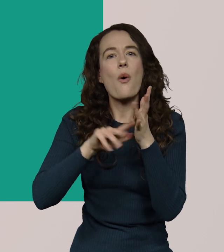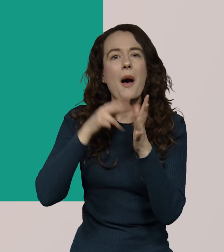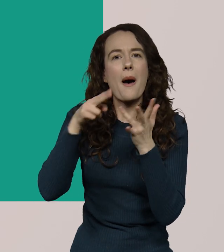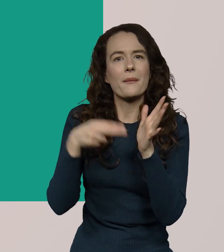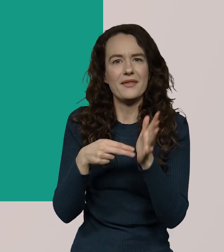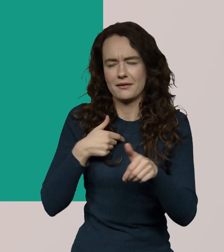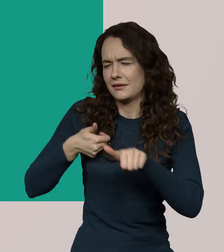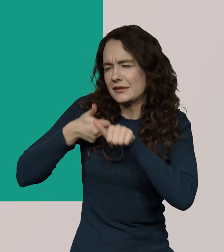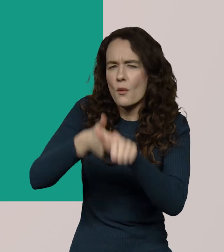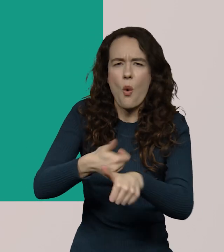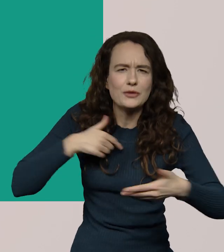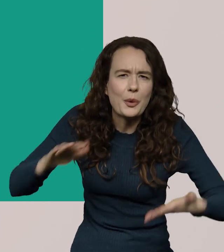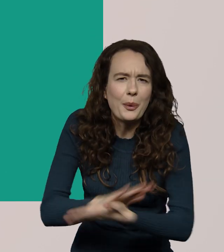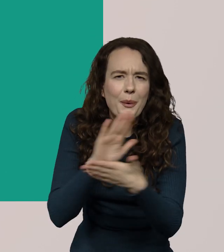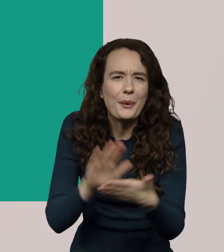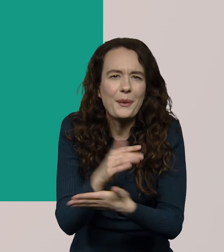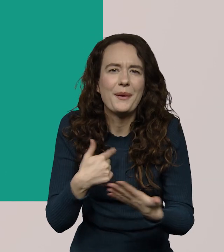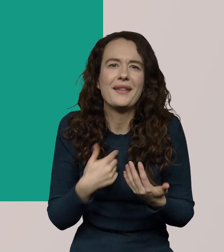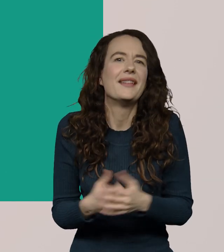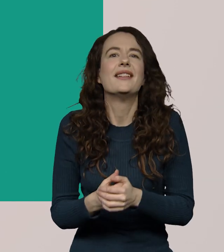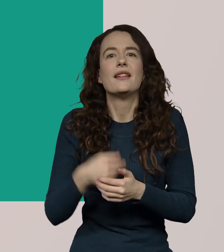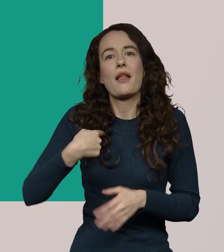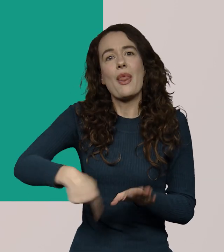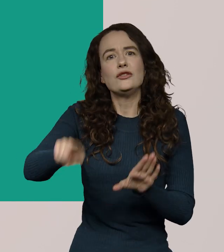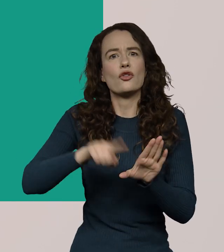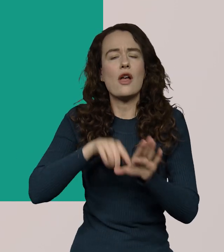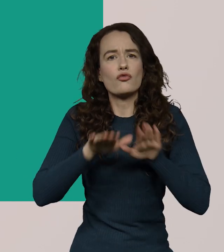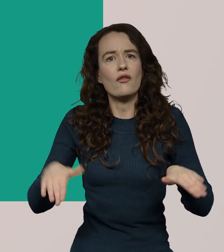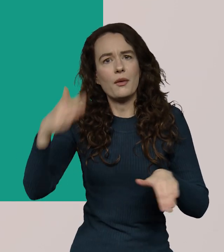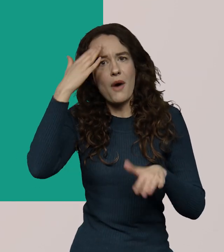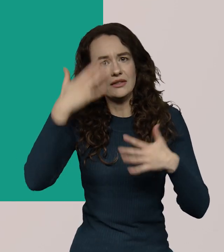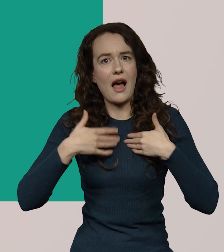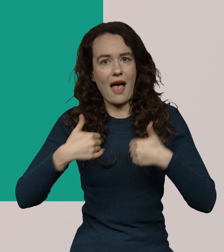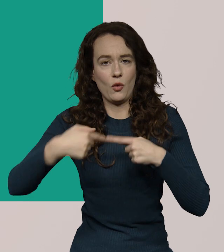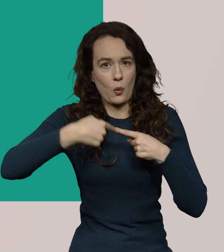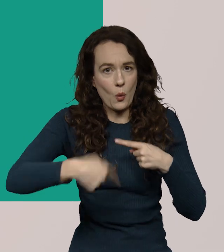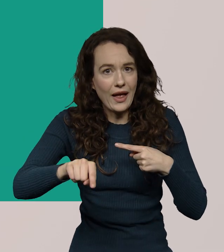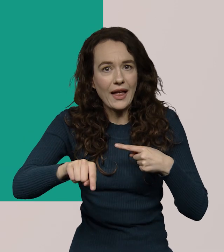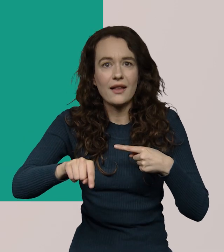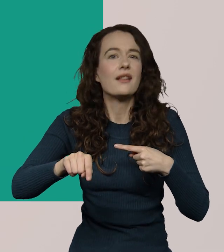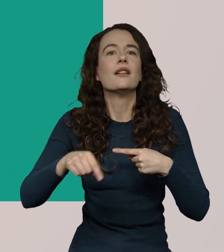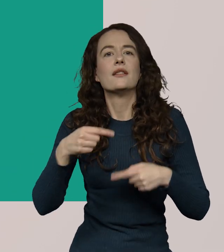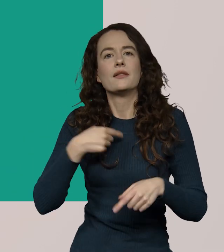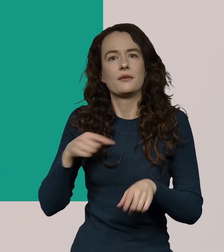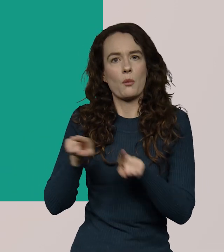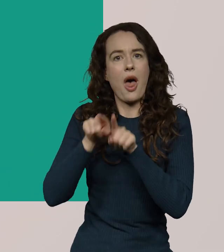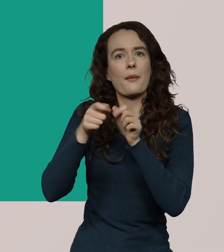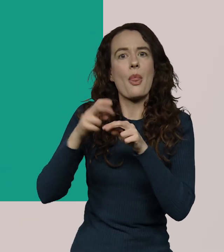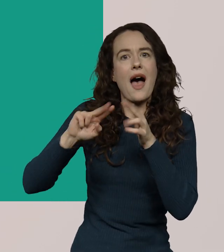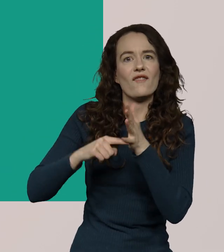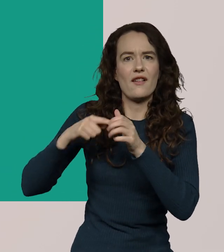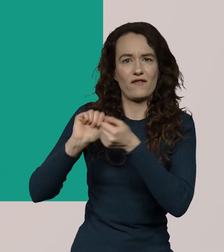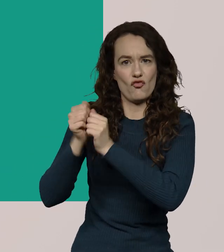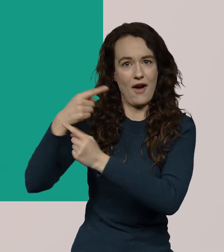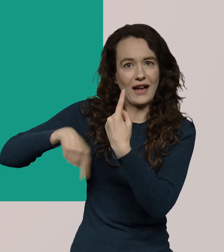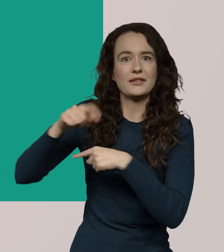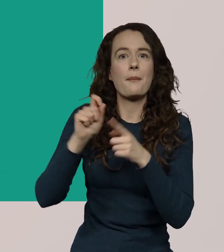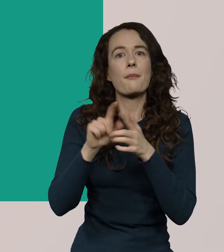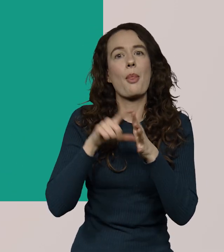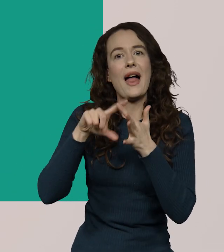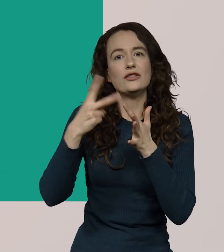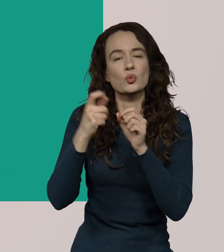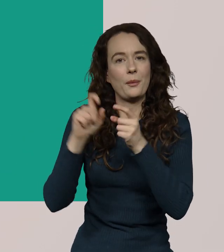your teachers, they're really important, or even your friends. And it's anyone who helps us to basically believe in ourselves,